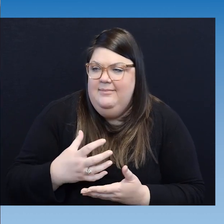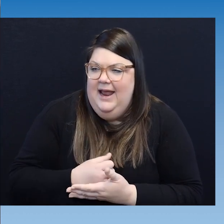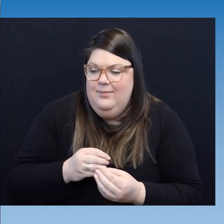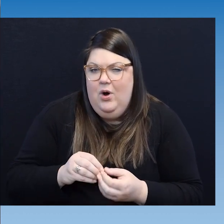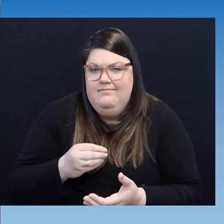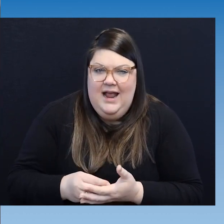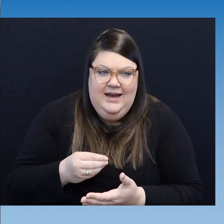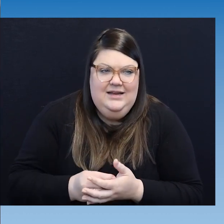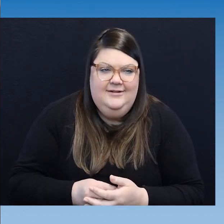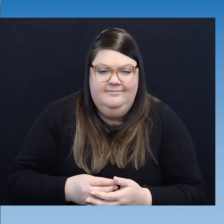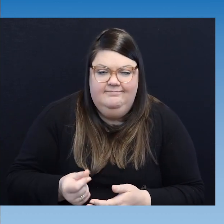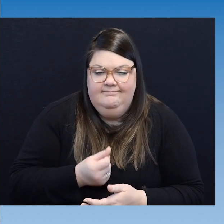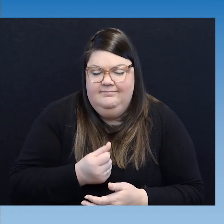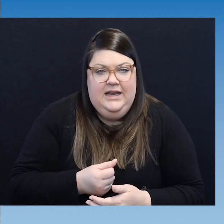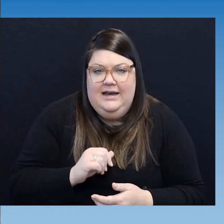money.